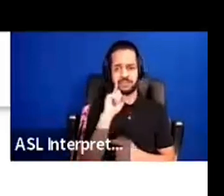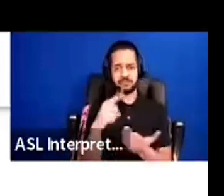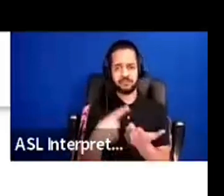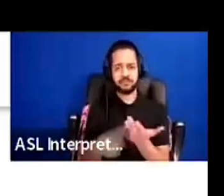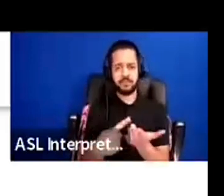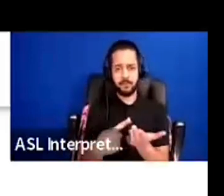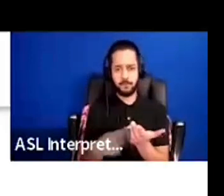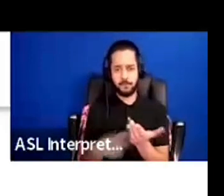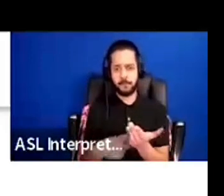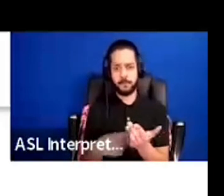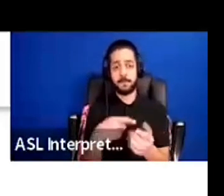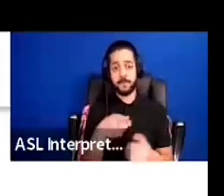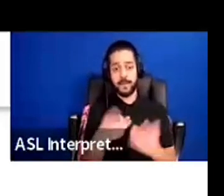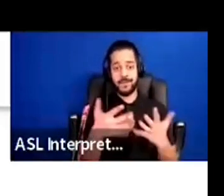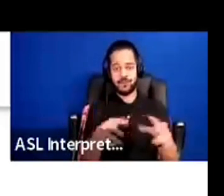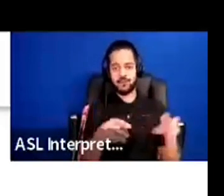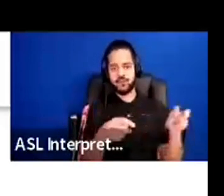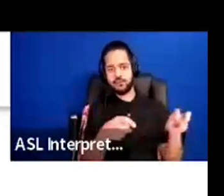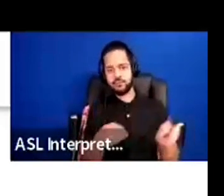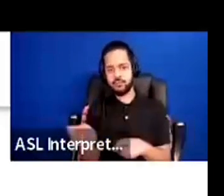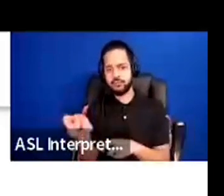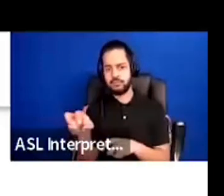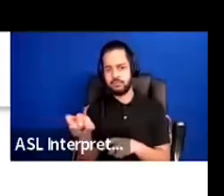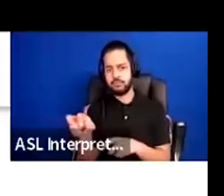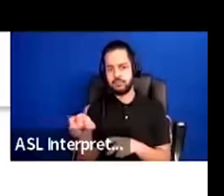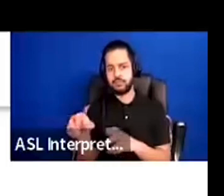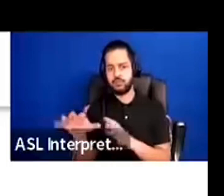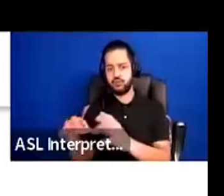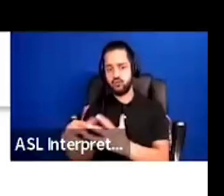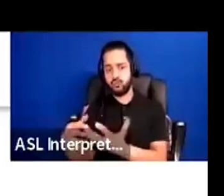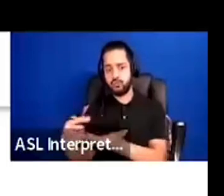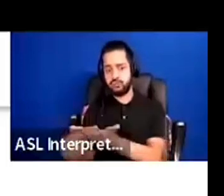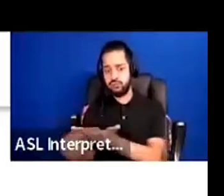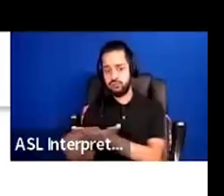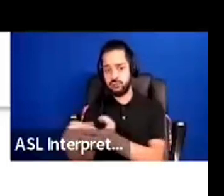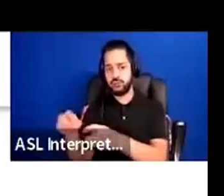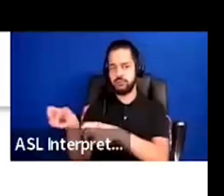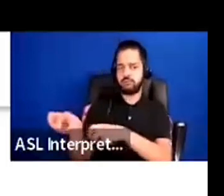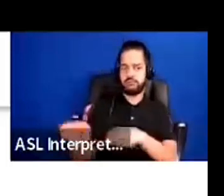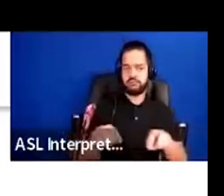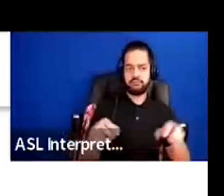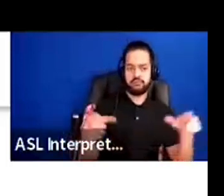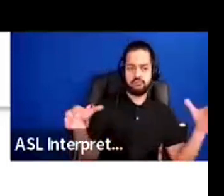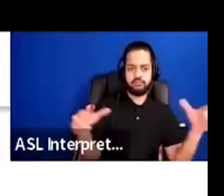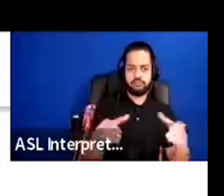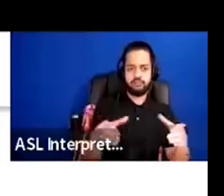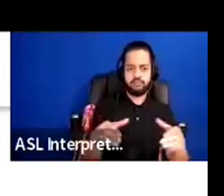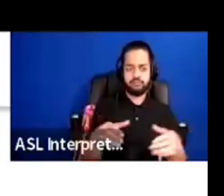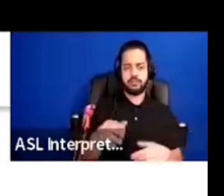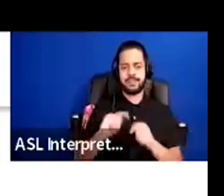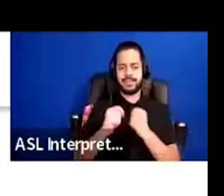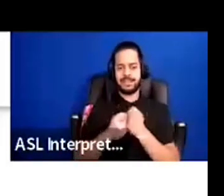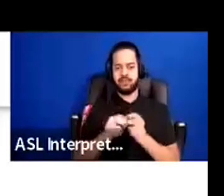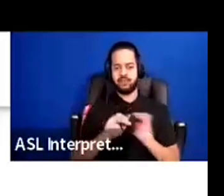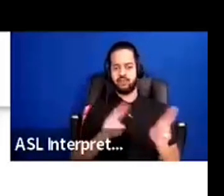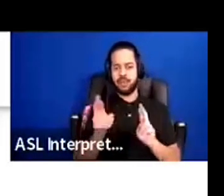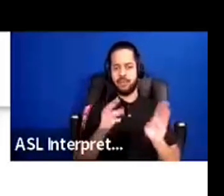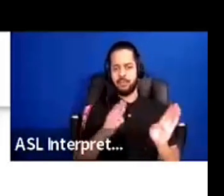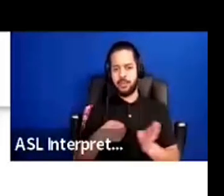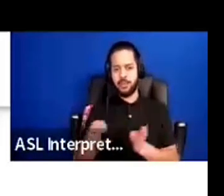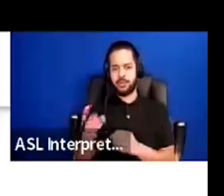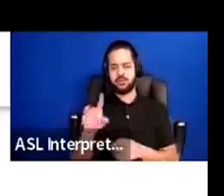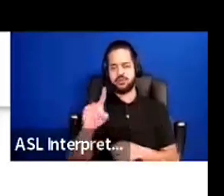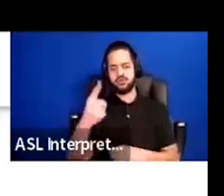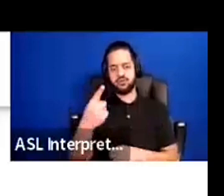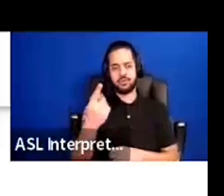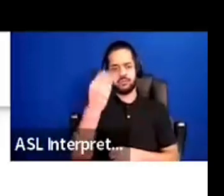need to transition to those groups and transition back out. But our team is prepared to do that. I just think that you monitor